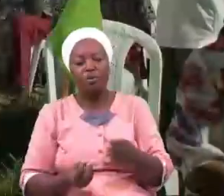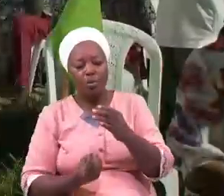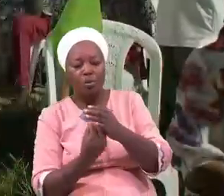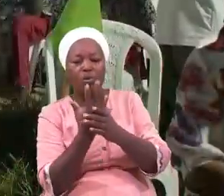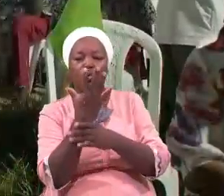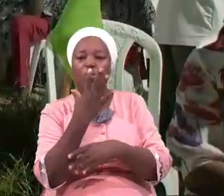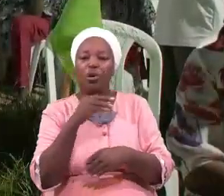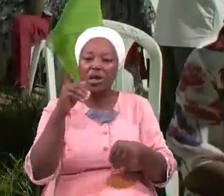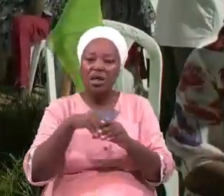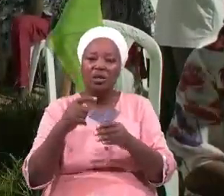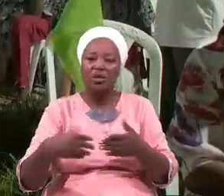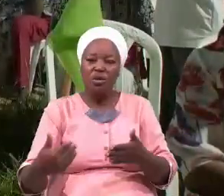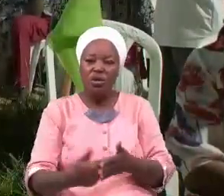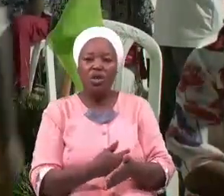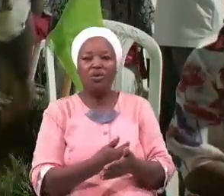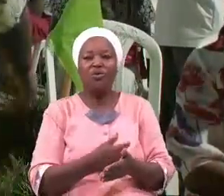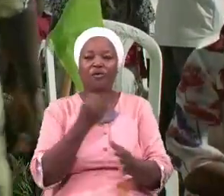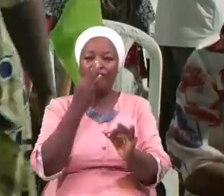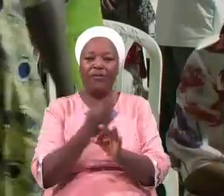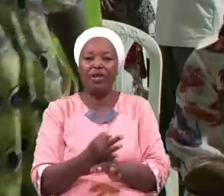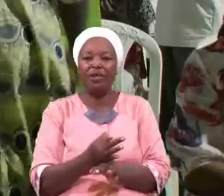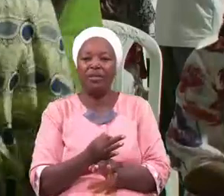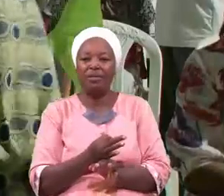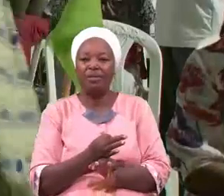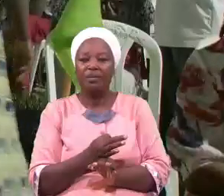your newfound faith.